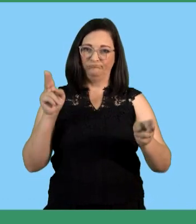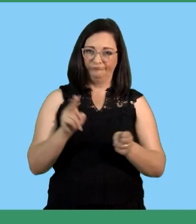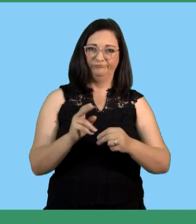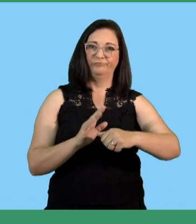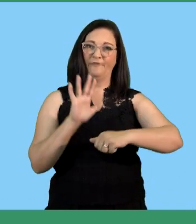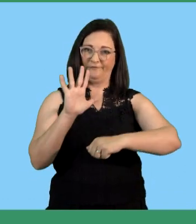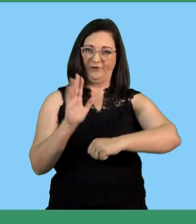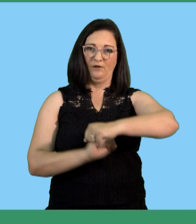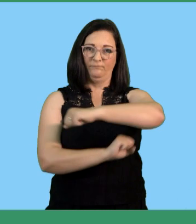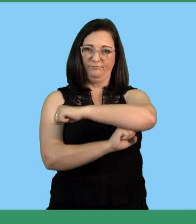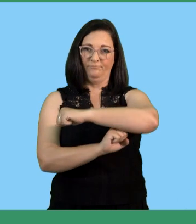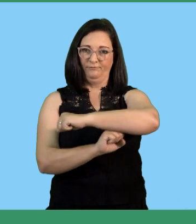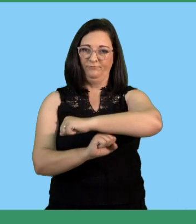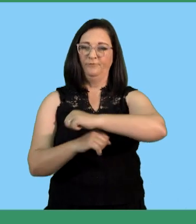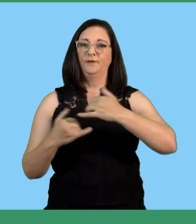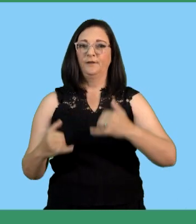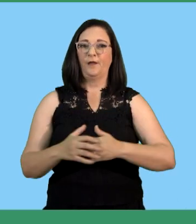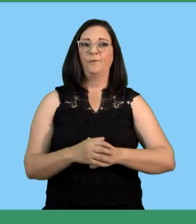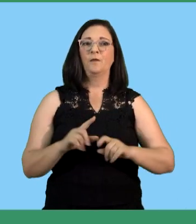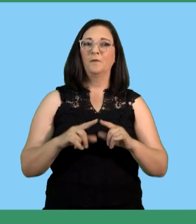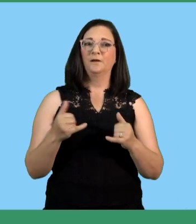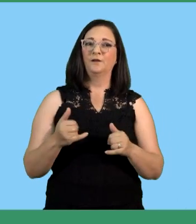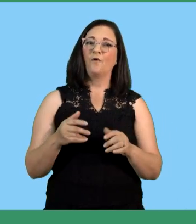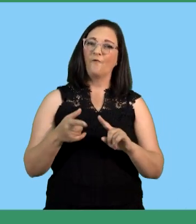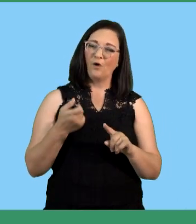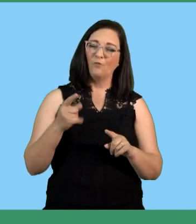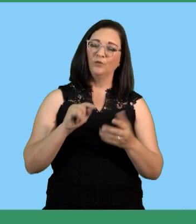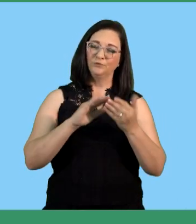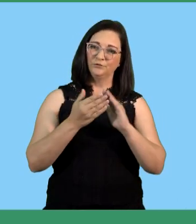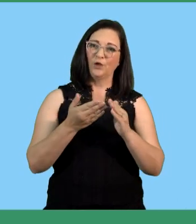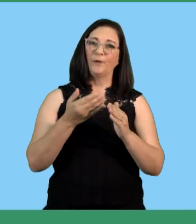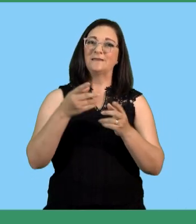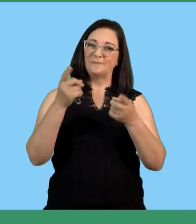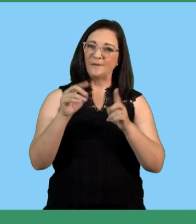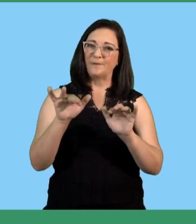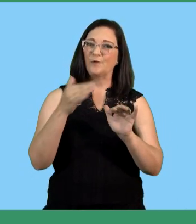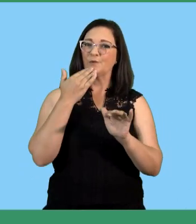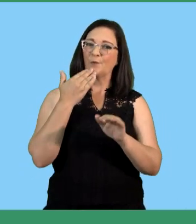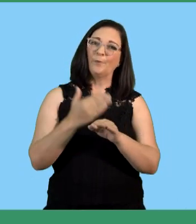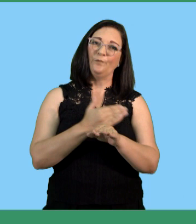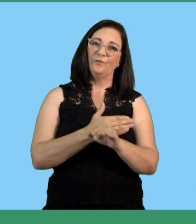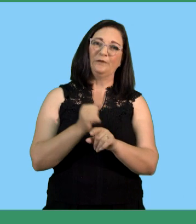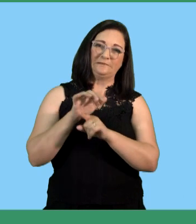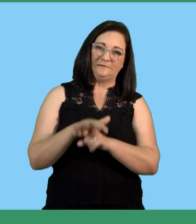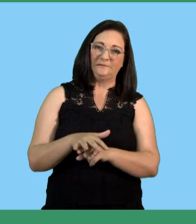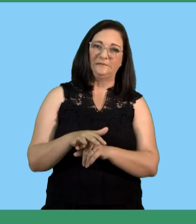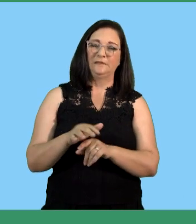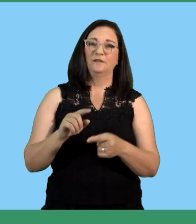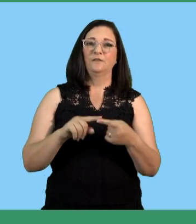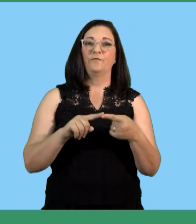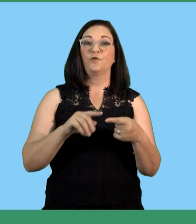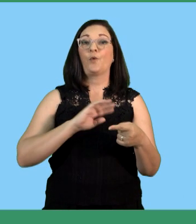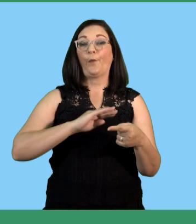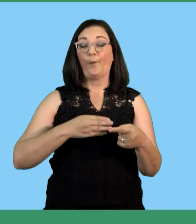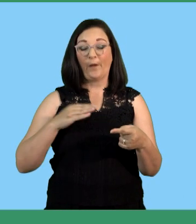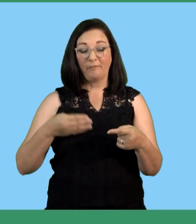includes all sectors of the society, especially previously disadvantaged. Don't forget our previously disadvantaged